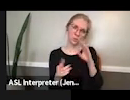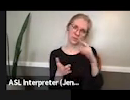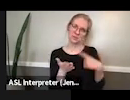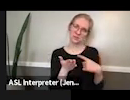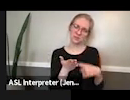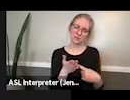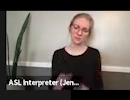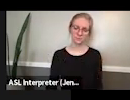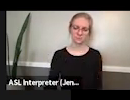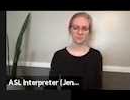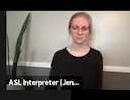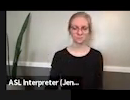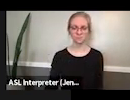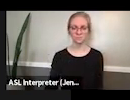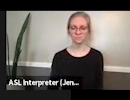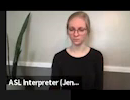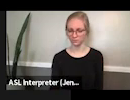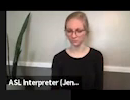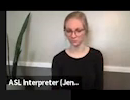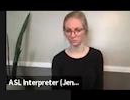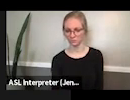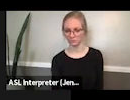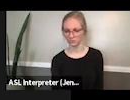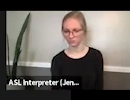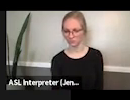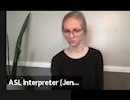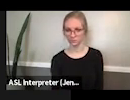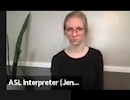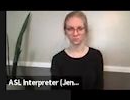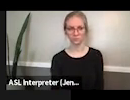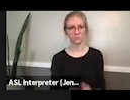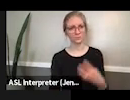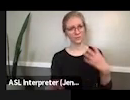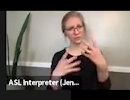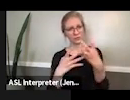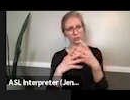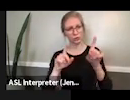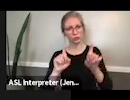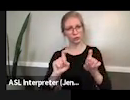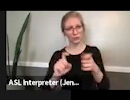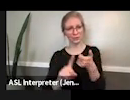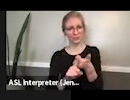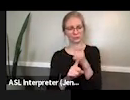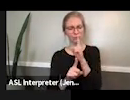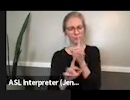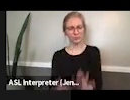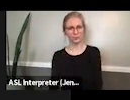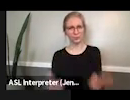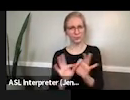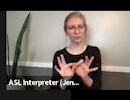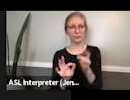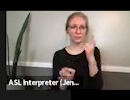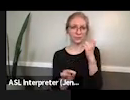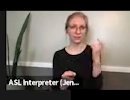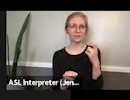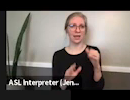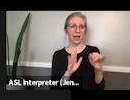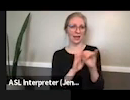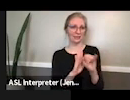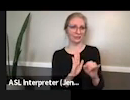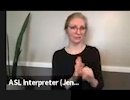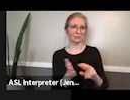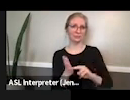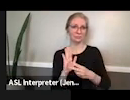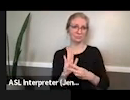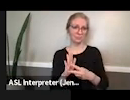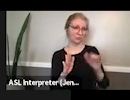that. But the screening is so important because identification allows kids to be fit with hearing aids